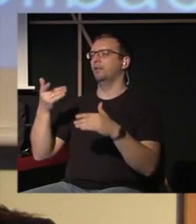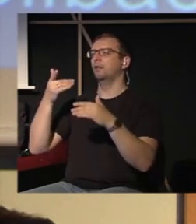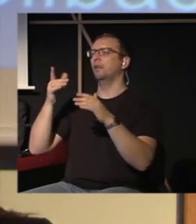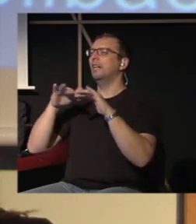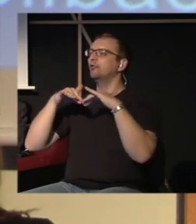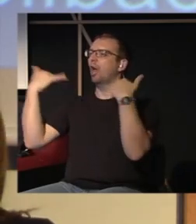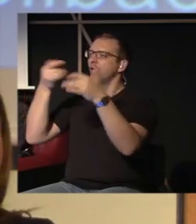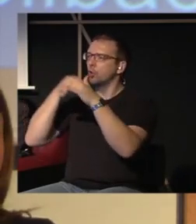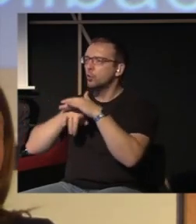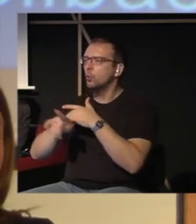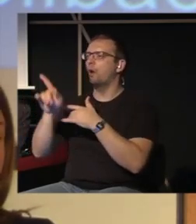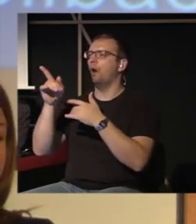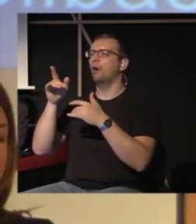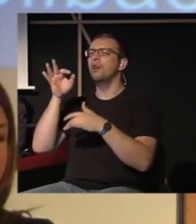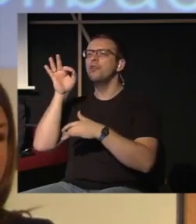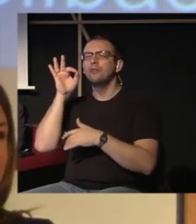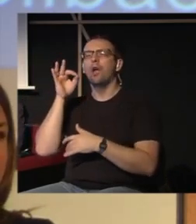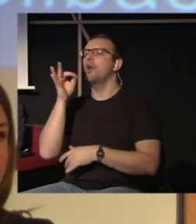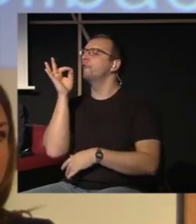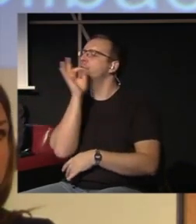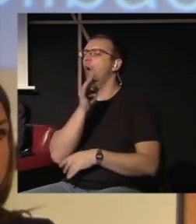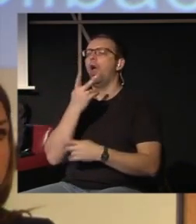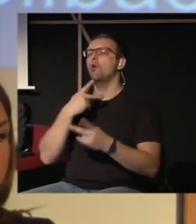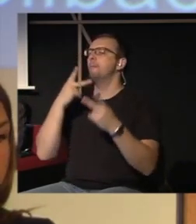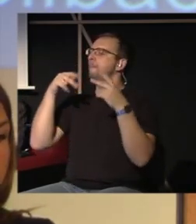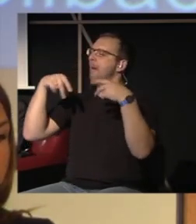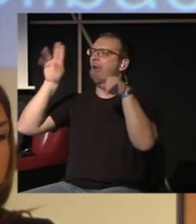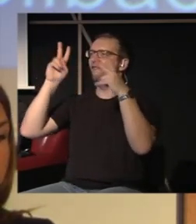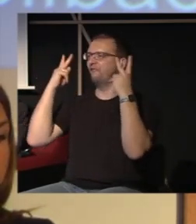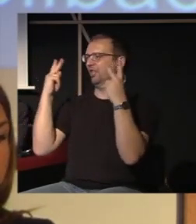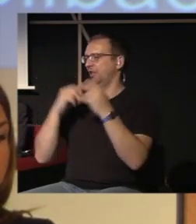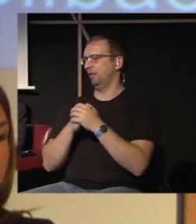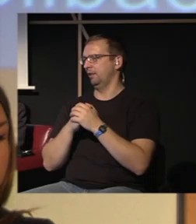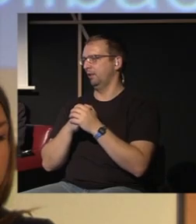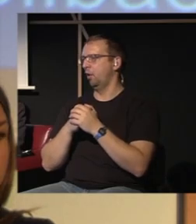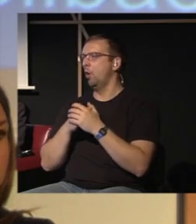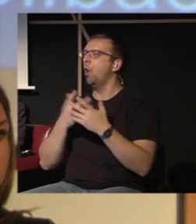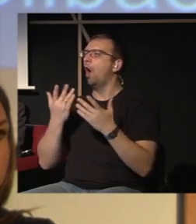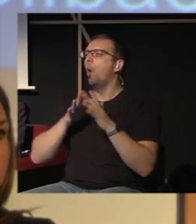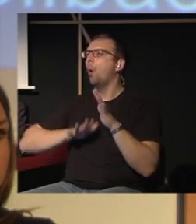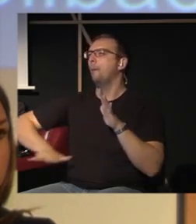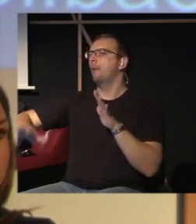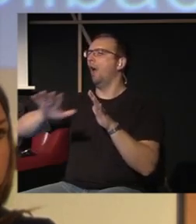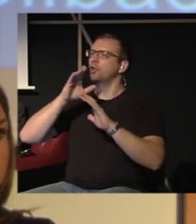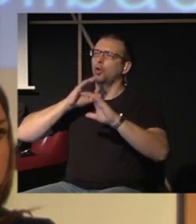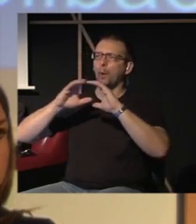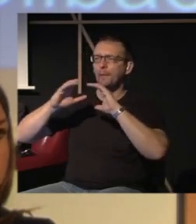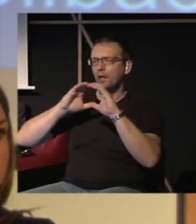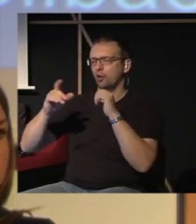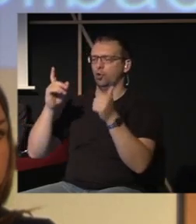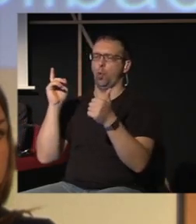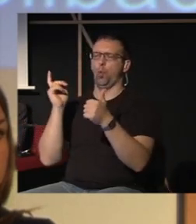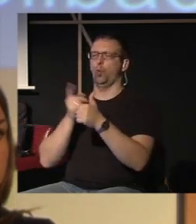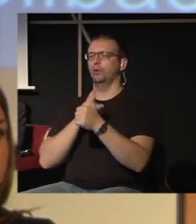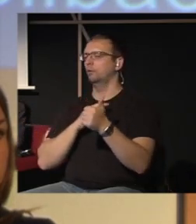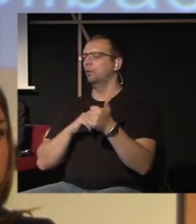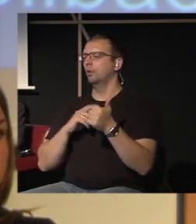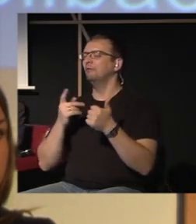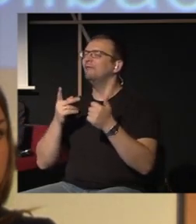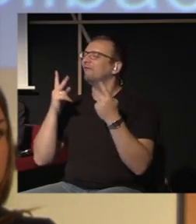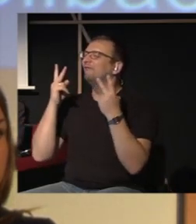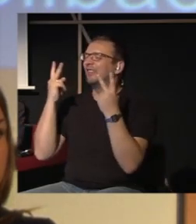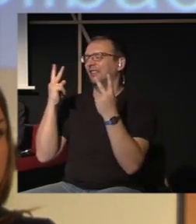of UEFA as well in terms of communication. And at the same time, I think we are still in the beginning of the journey. We have had a